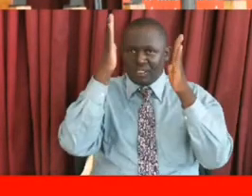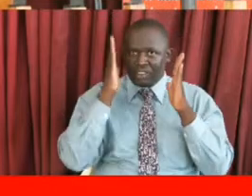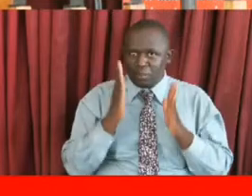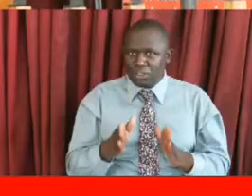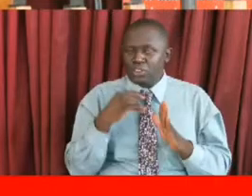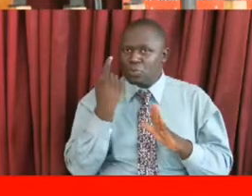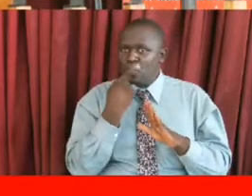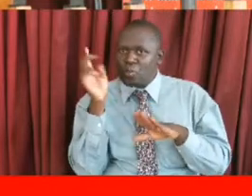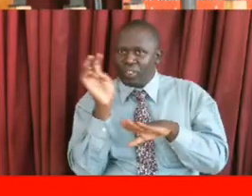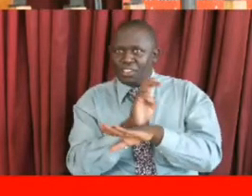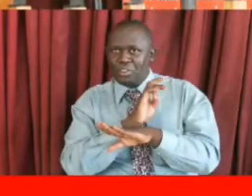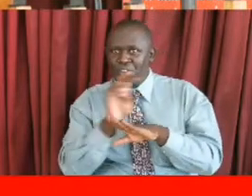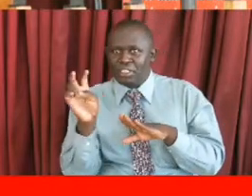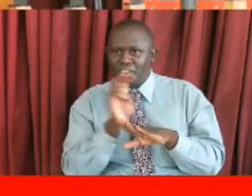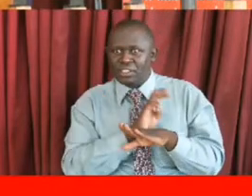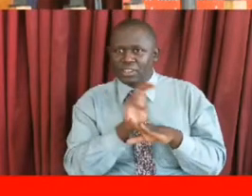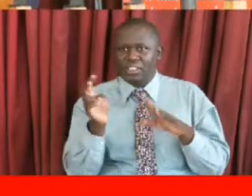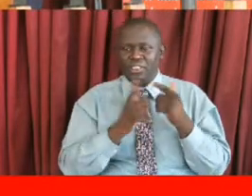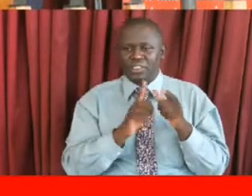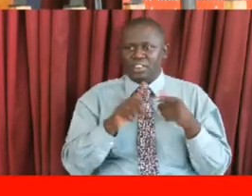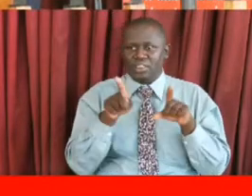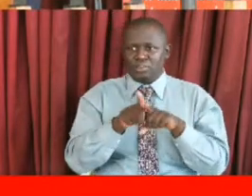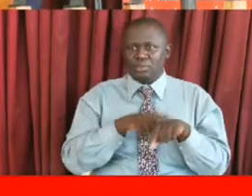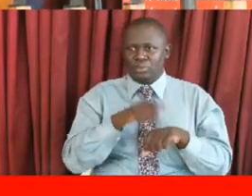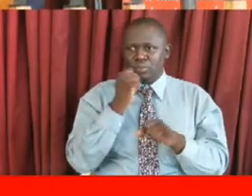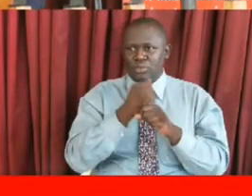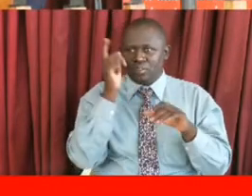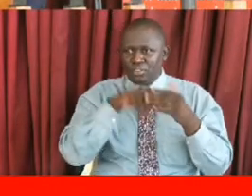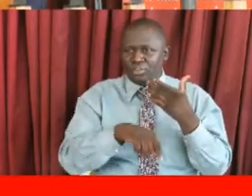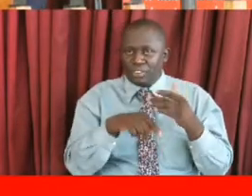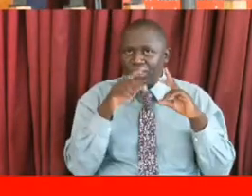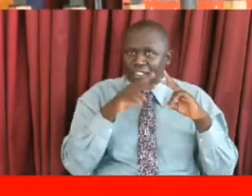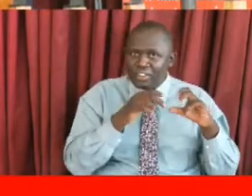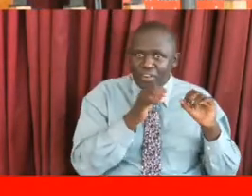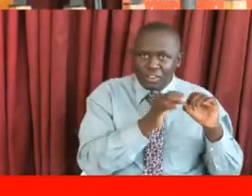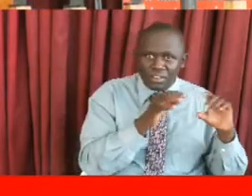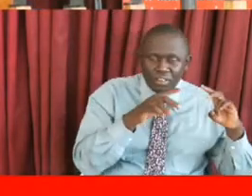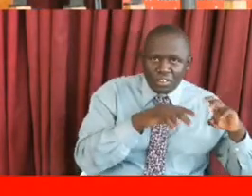bumblebee getting into a comb to get his honey